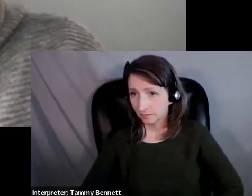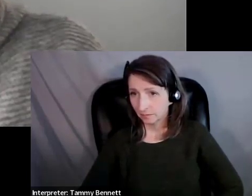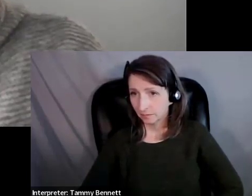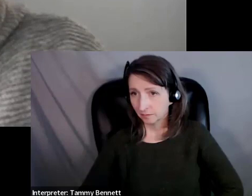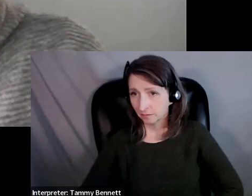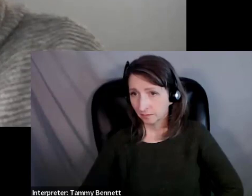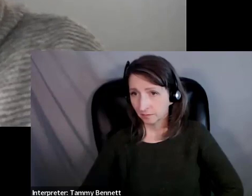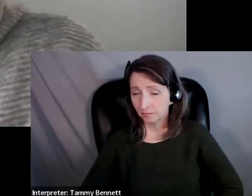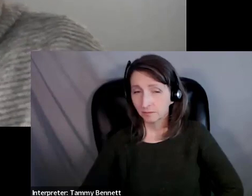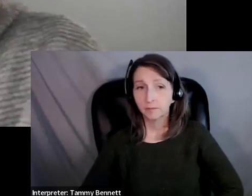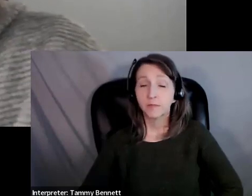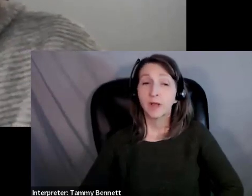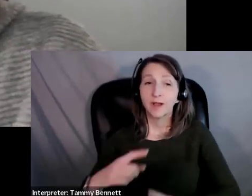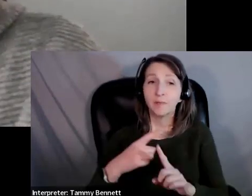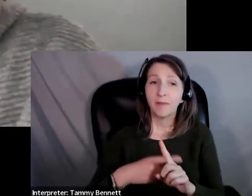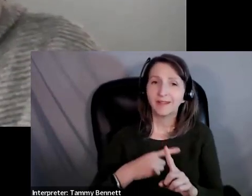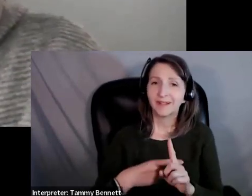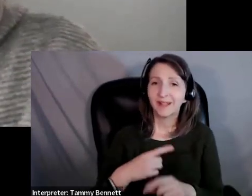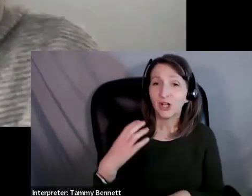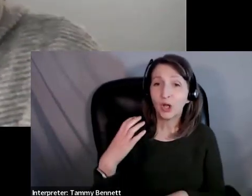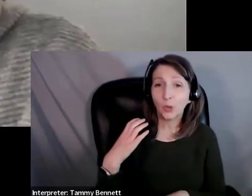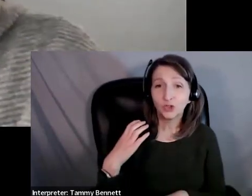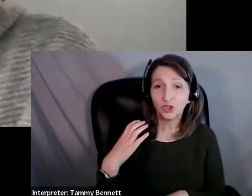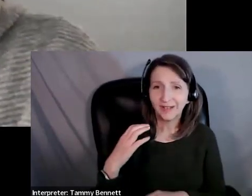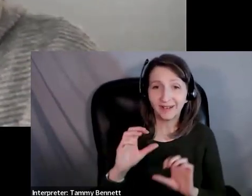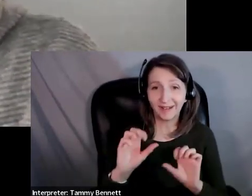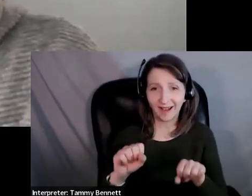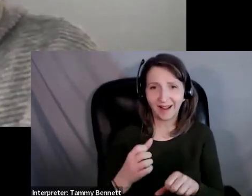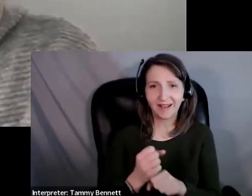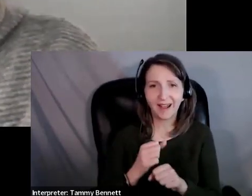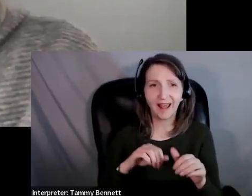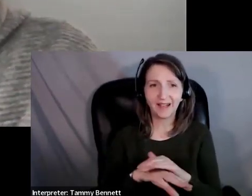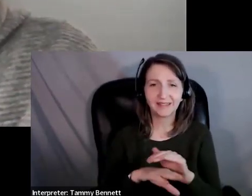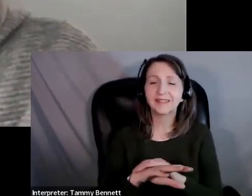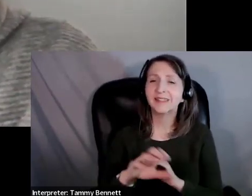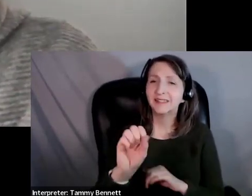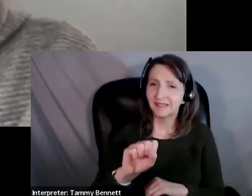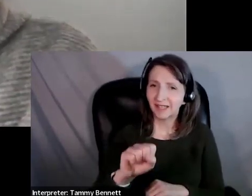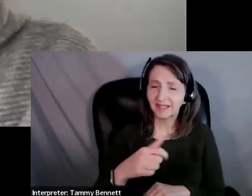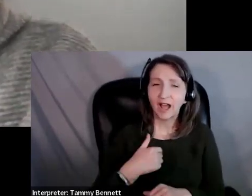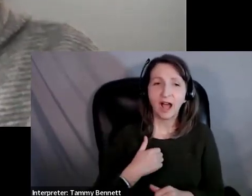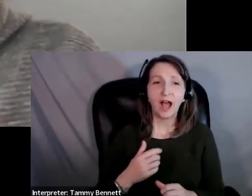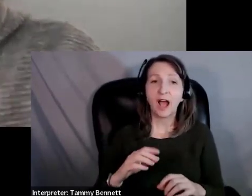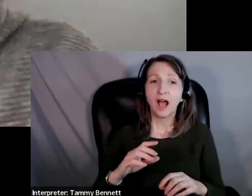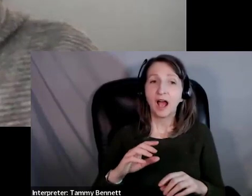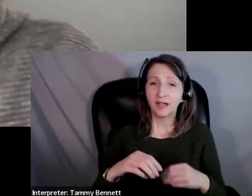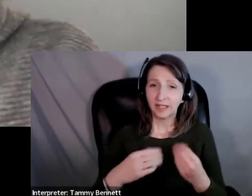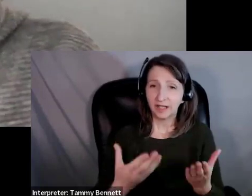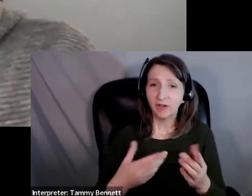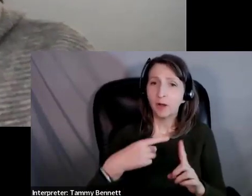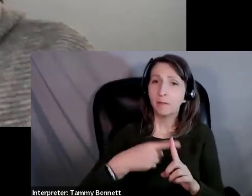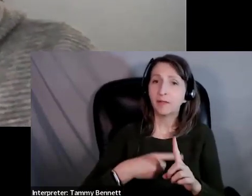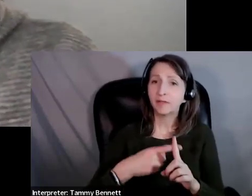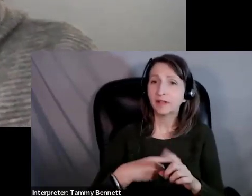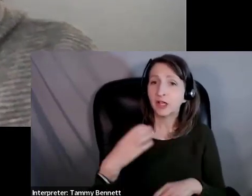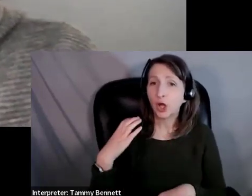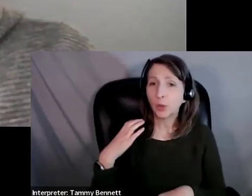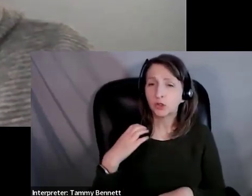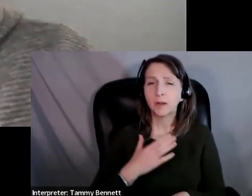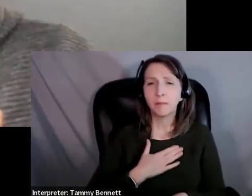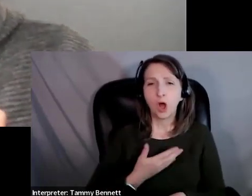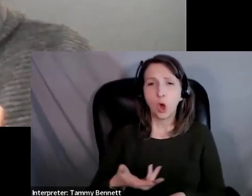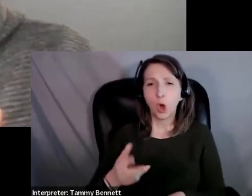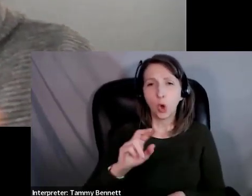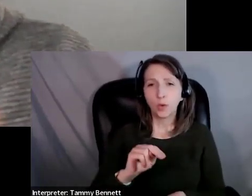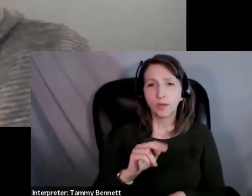so monthly coaching, can I get access to this? Yes. So I do do monthly coaching. Um, I am, I do have my own private practice. Uh,